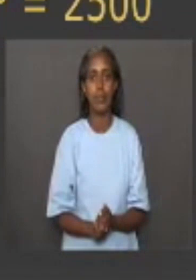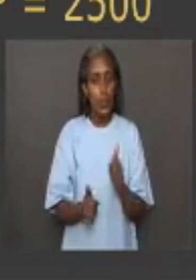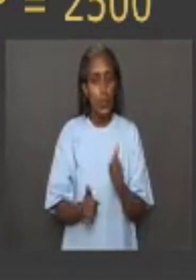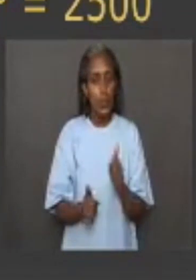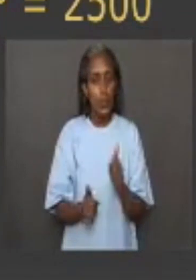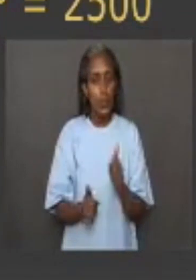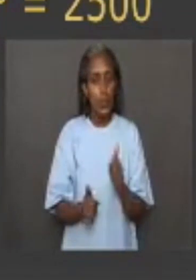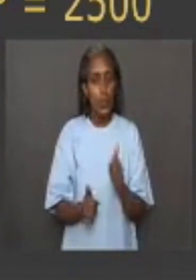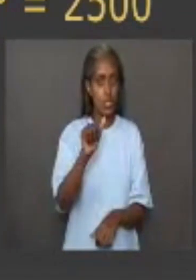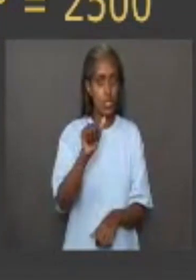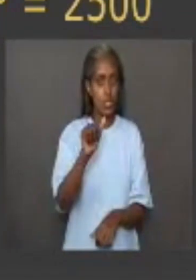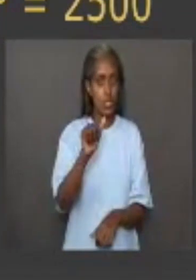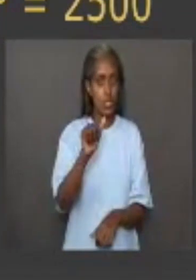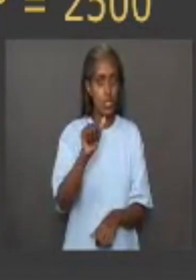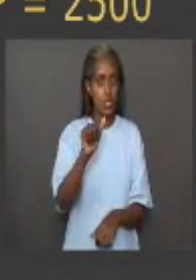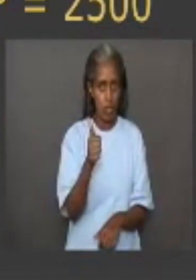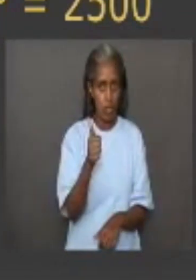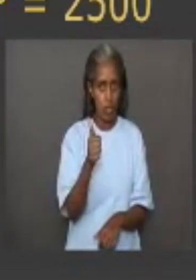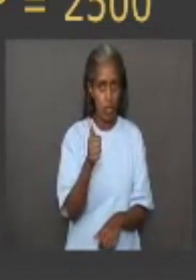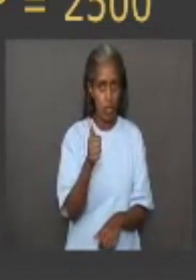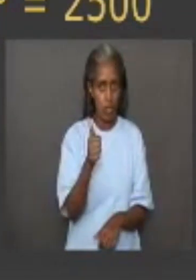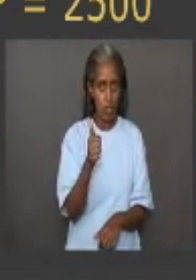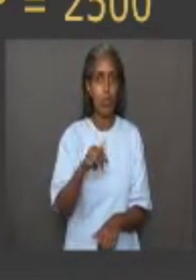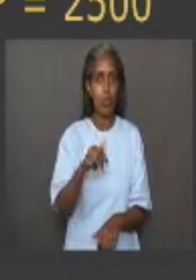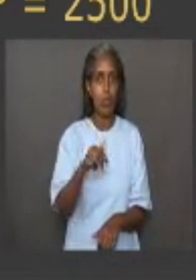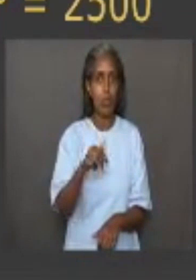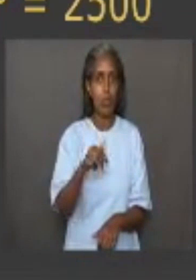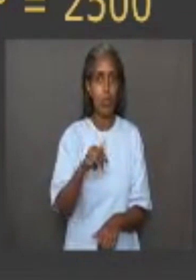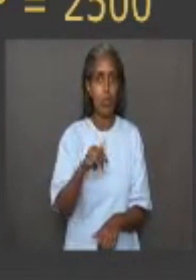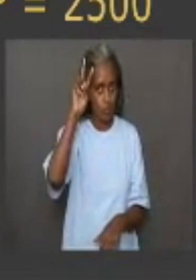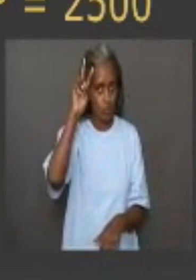10 to the power of 2.